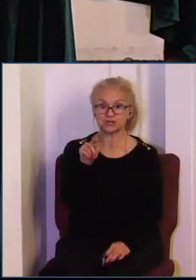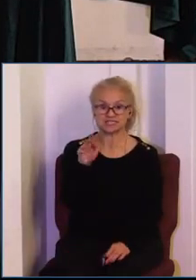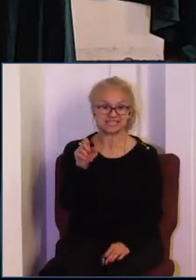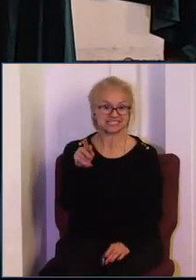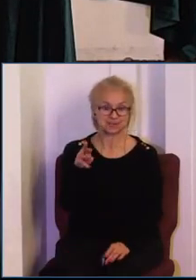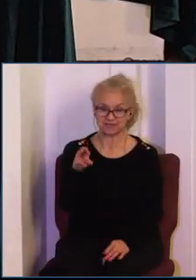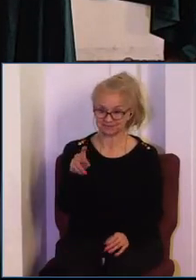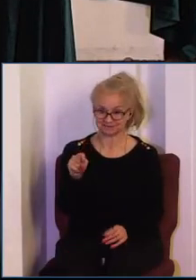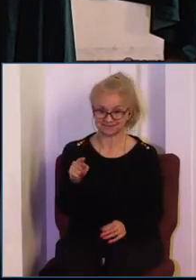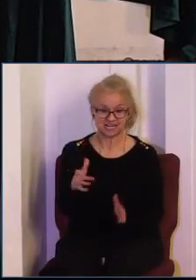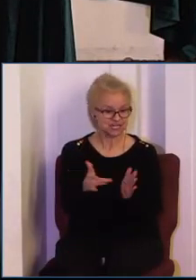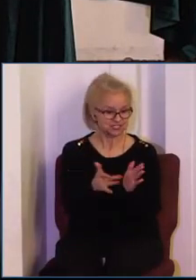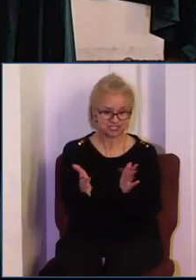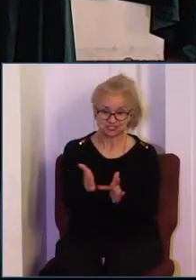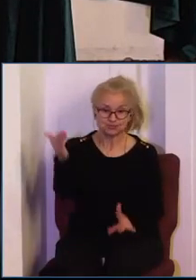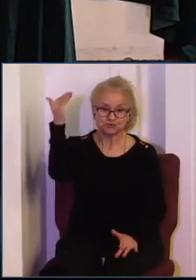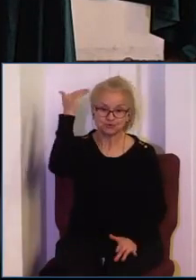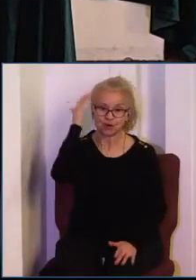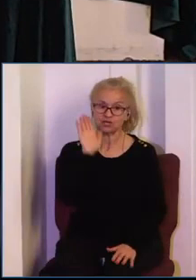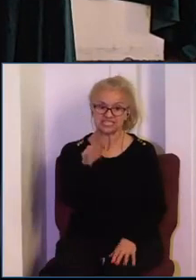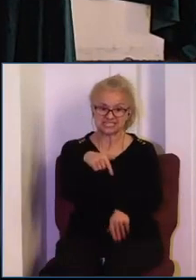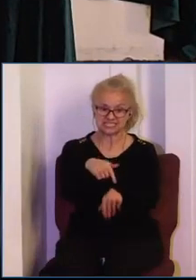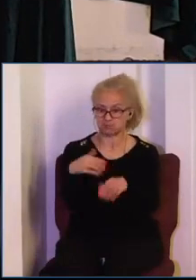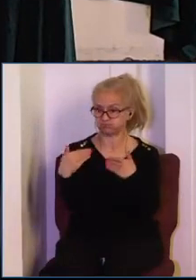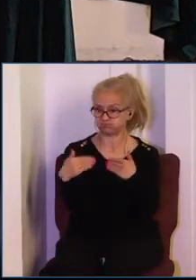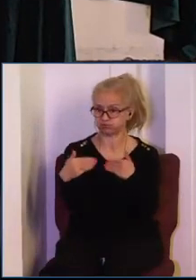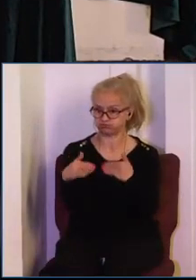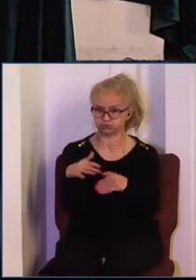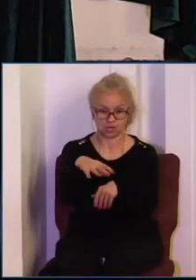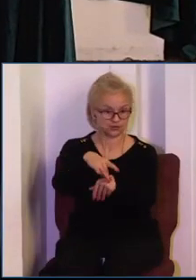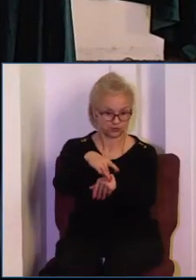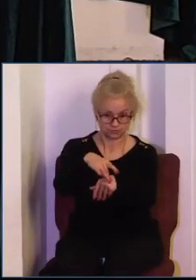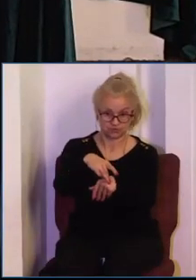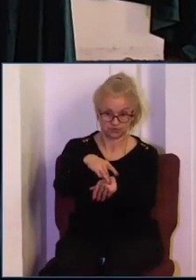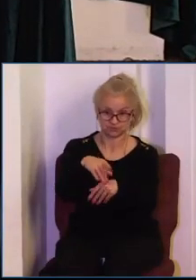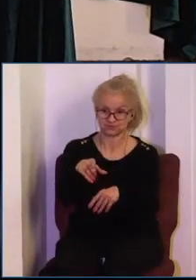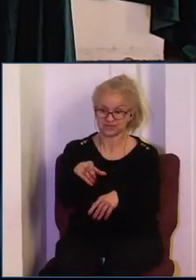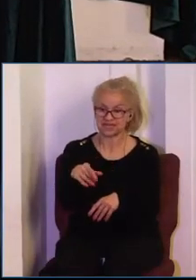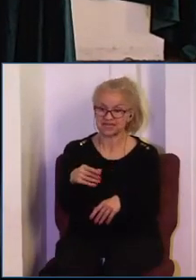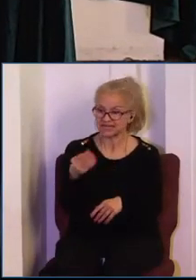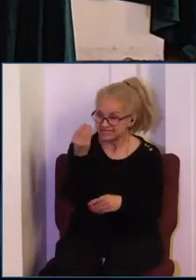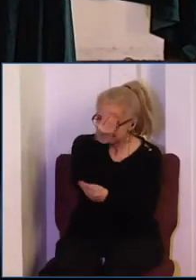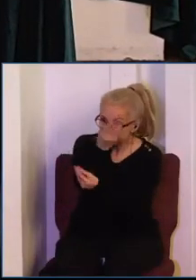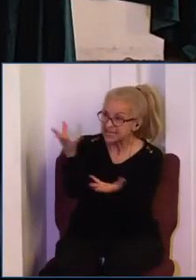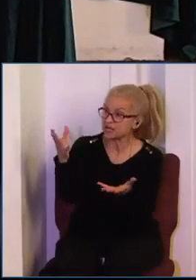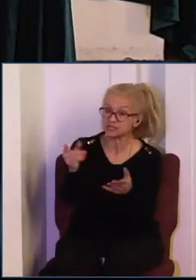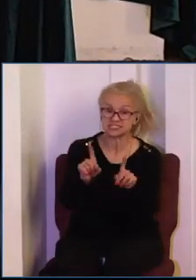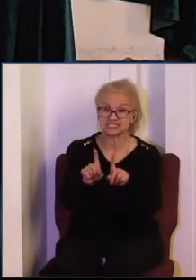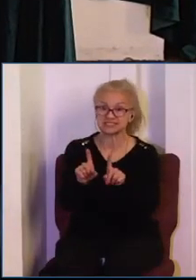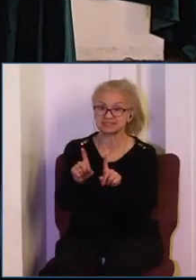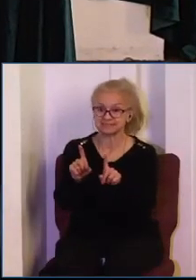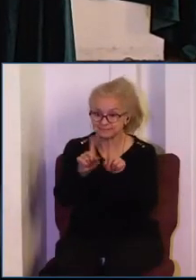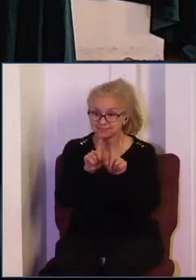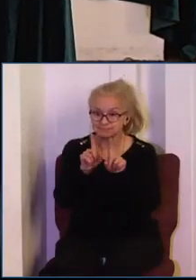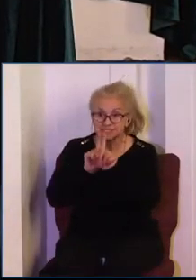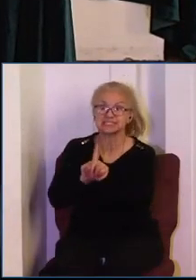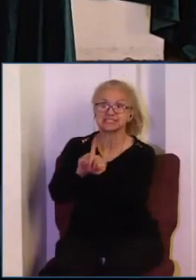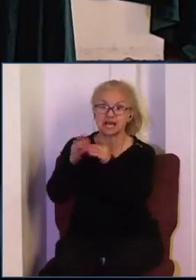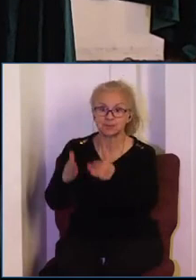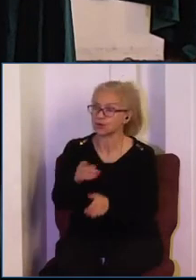Jesus, who knows that his time is short on earth, telling his disciples, telling